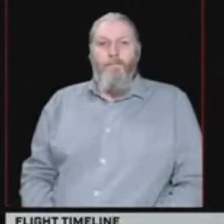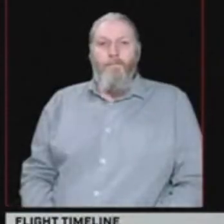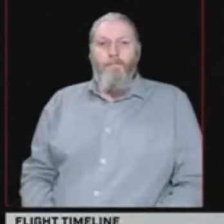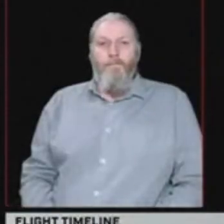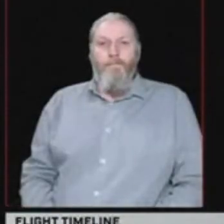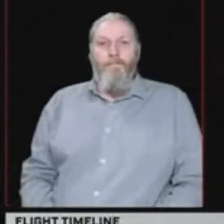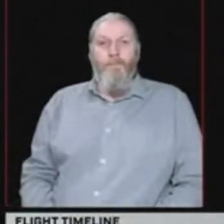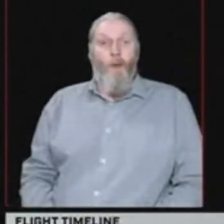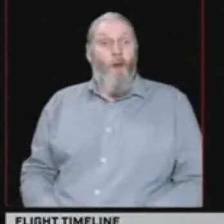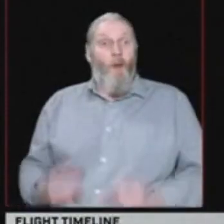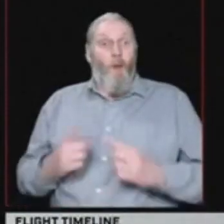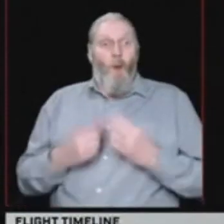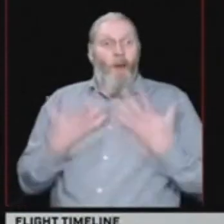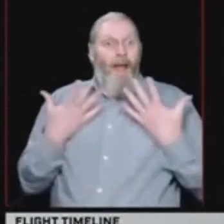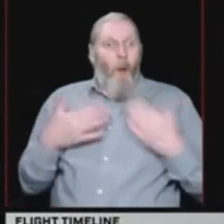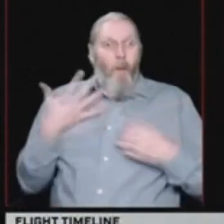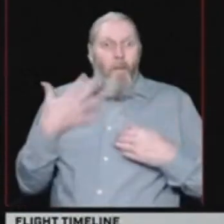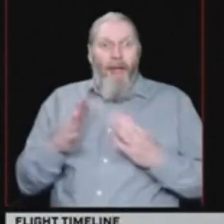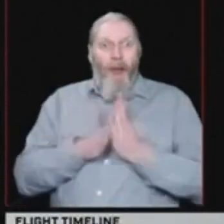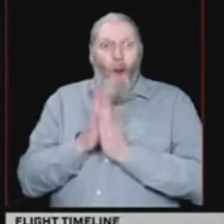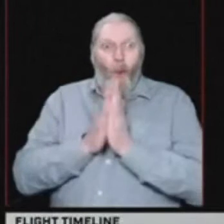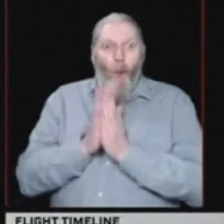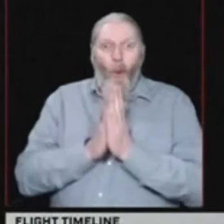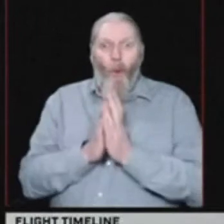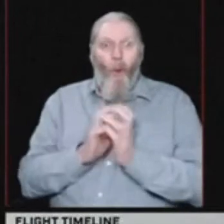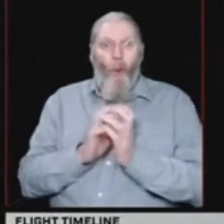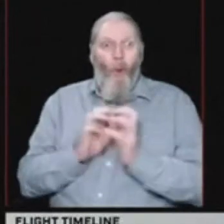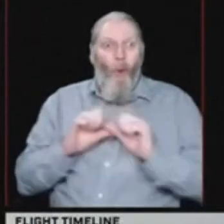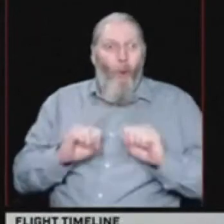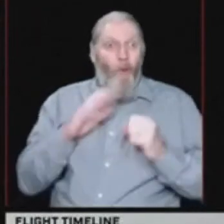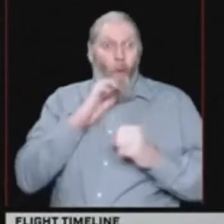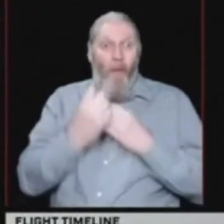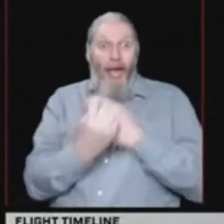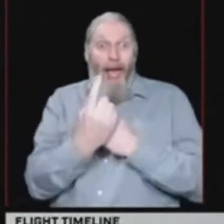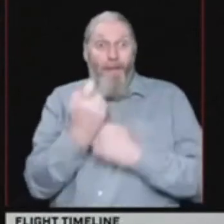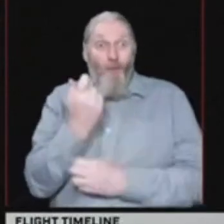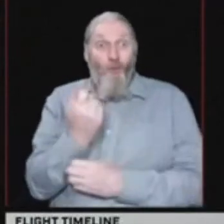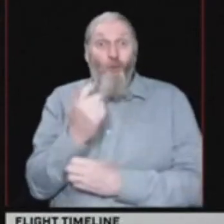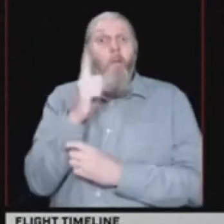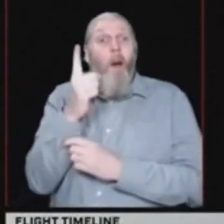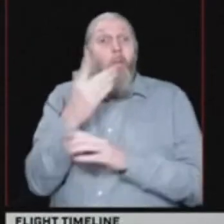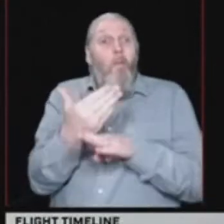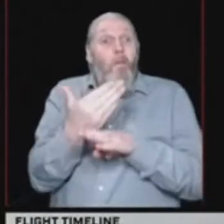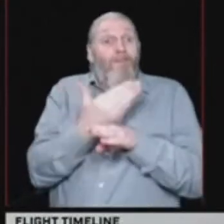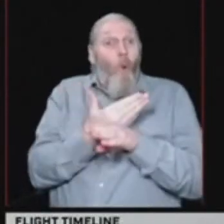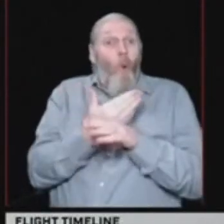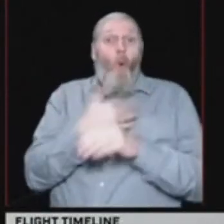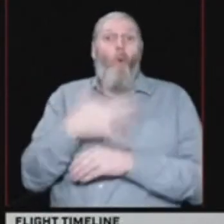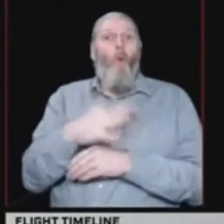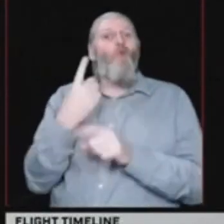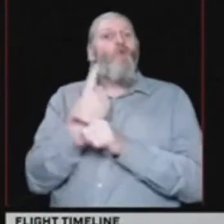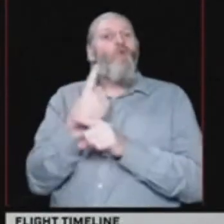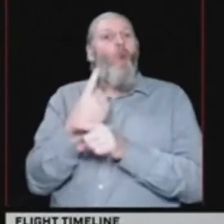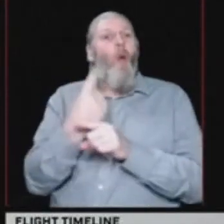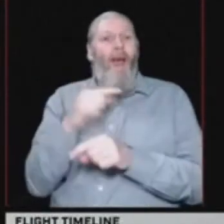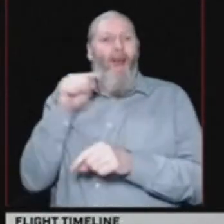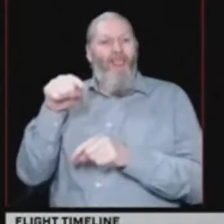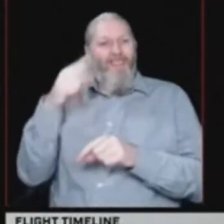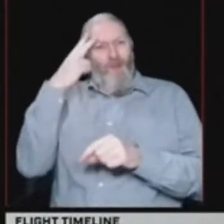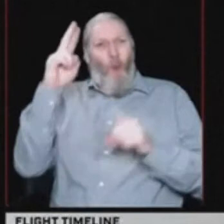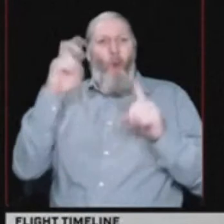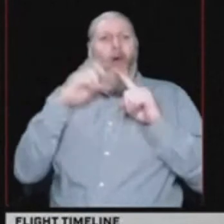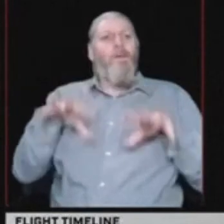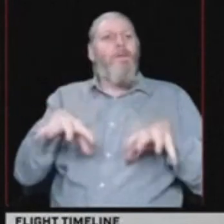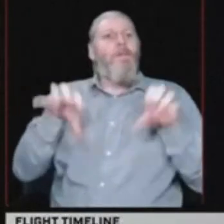The moment we've all been waiting for is about to come. But before that, we want to talk a little bit about the mission name, Start Me Up, which is named after